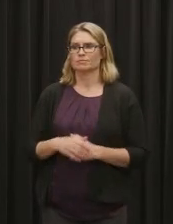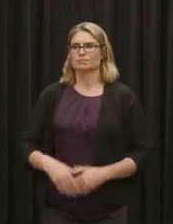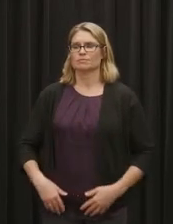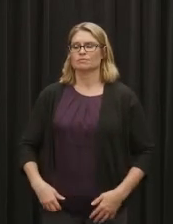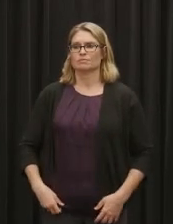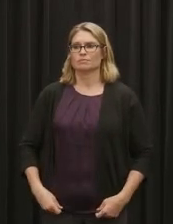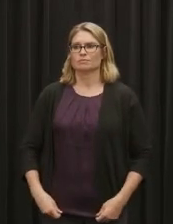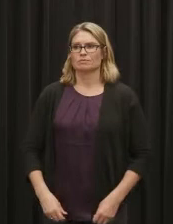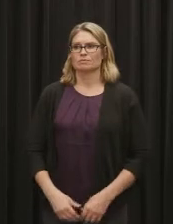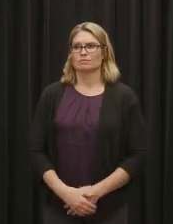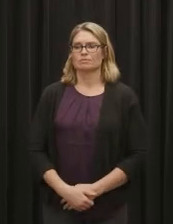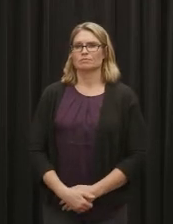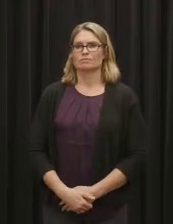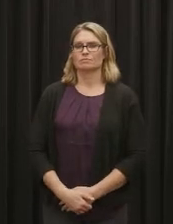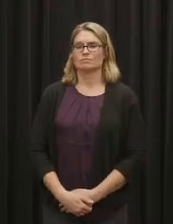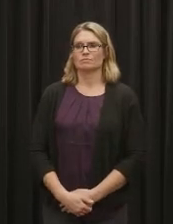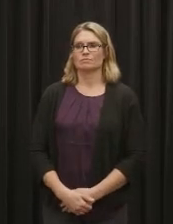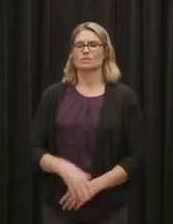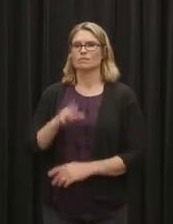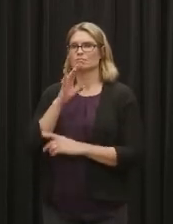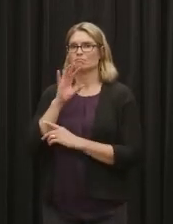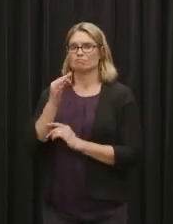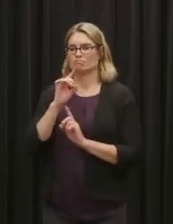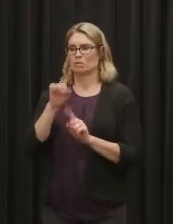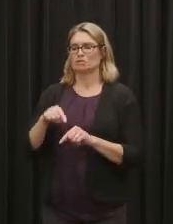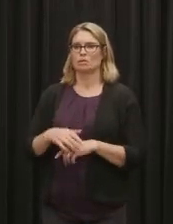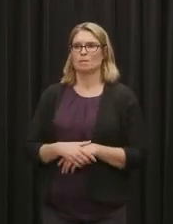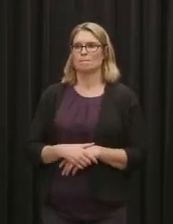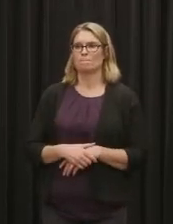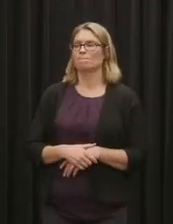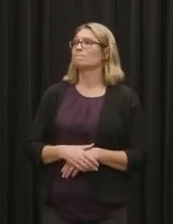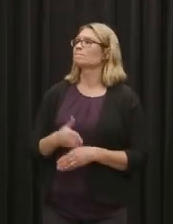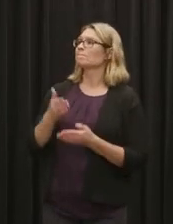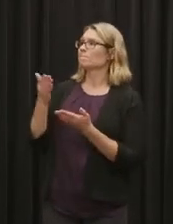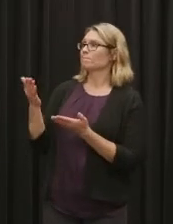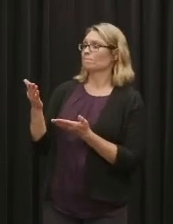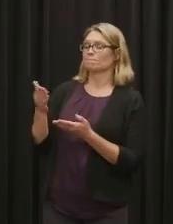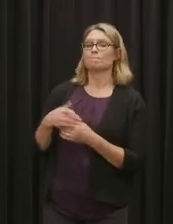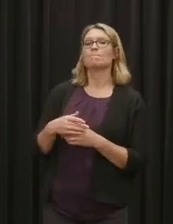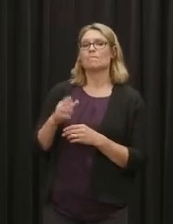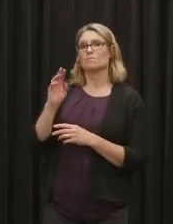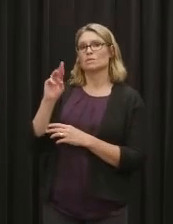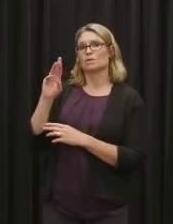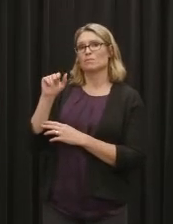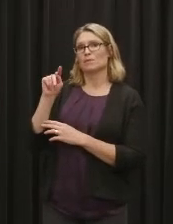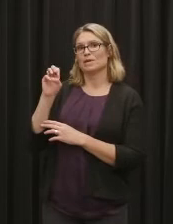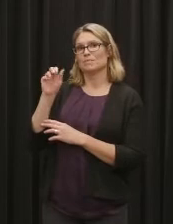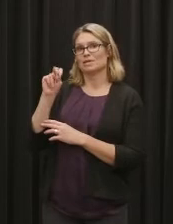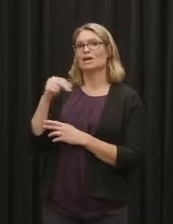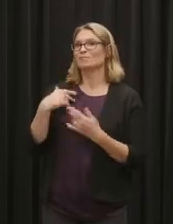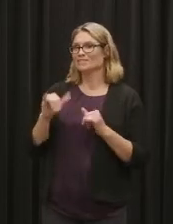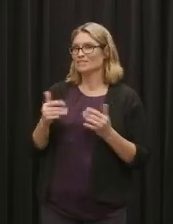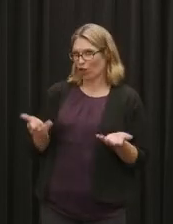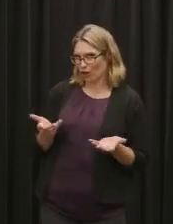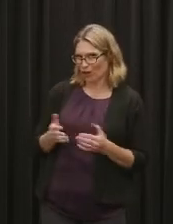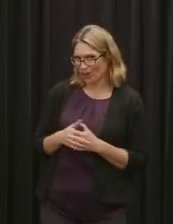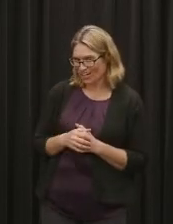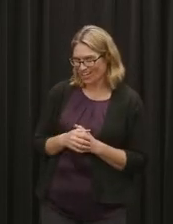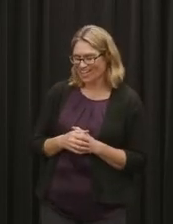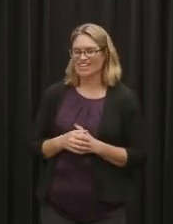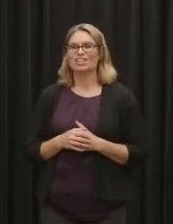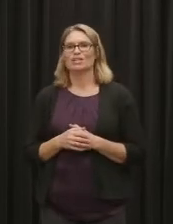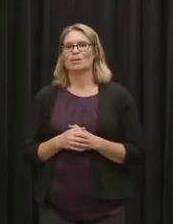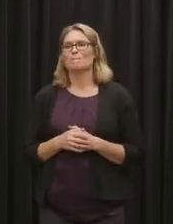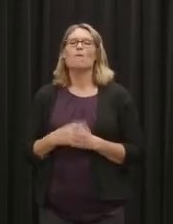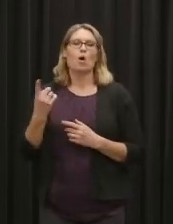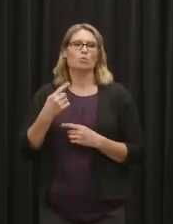ça. Could you please mute your microphone immediately? Hey, still here.